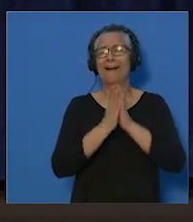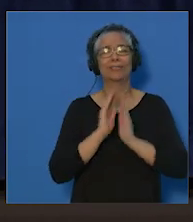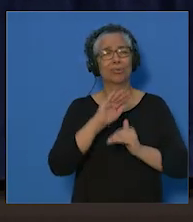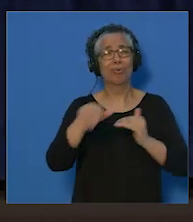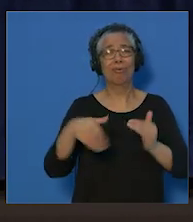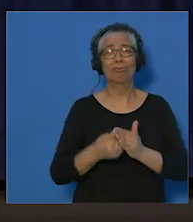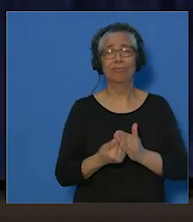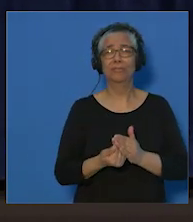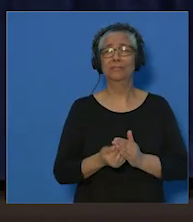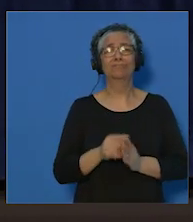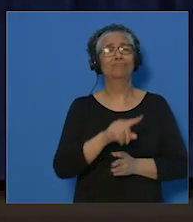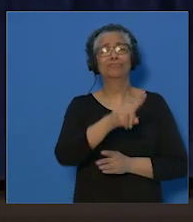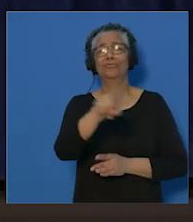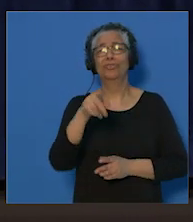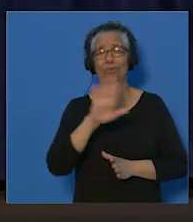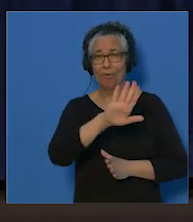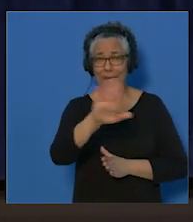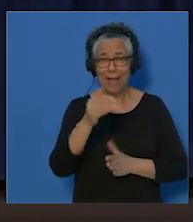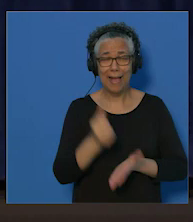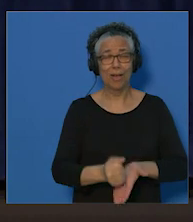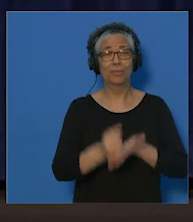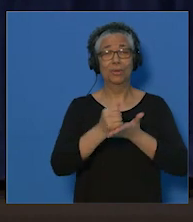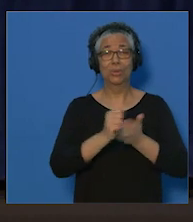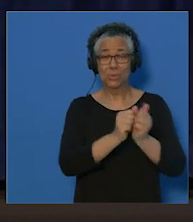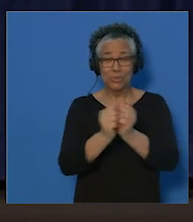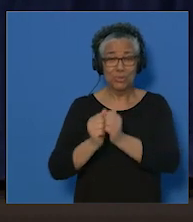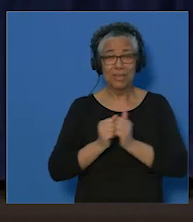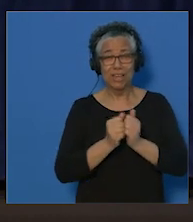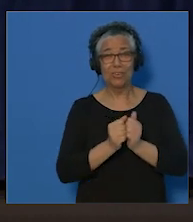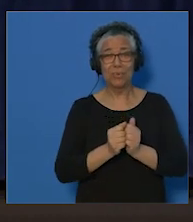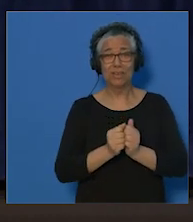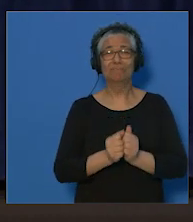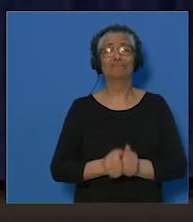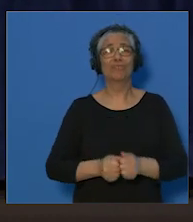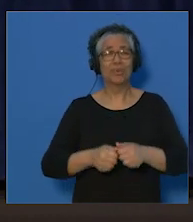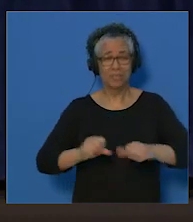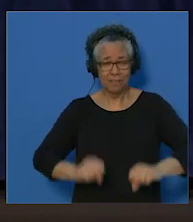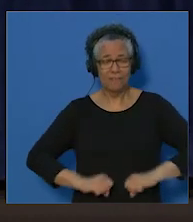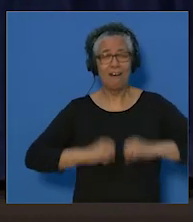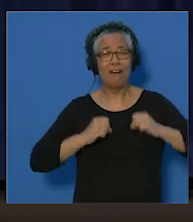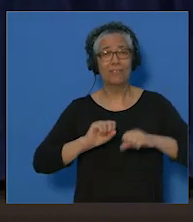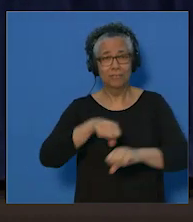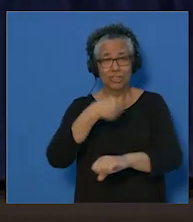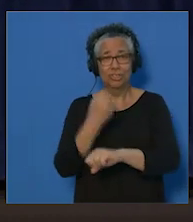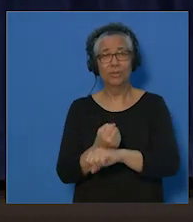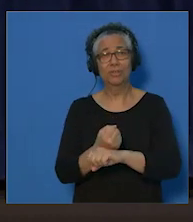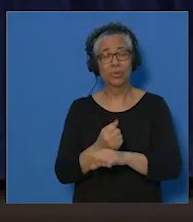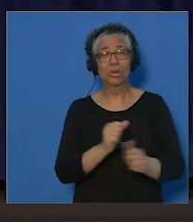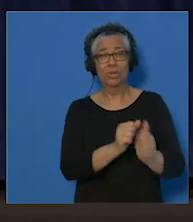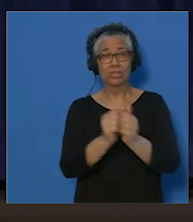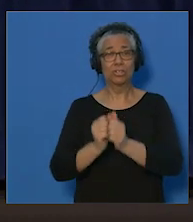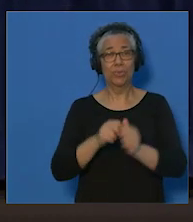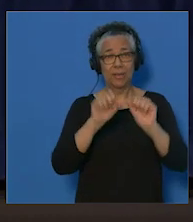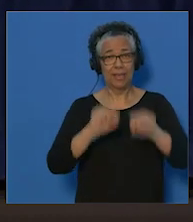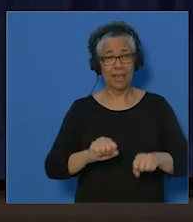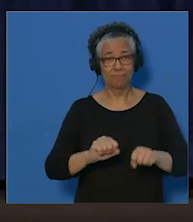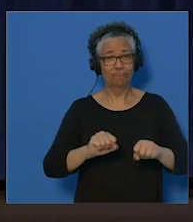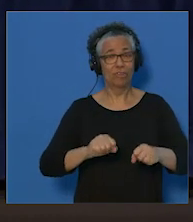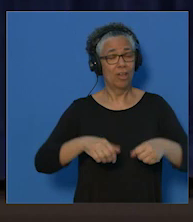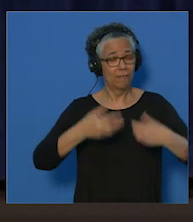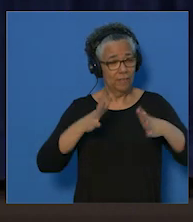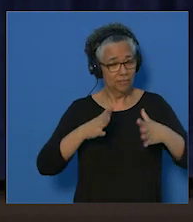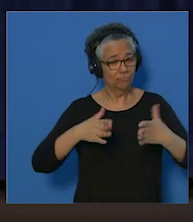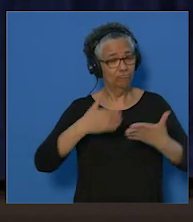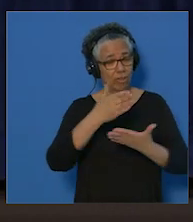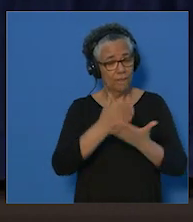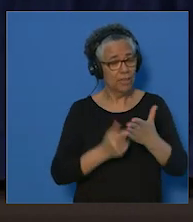help. Together, we came through shelter in place, and together we can come through phase 1 and beyond